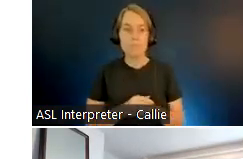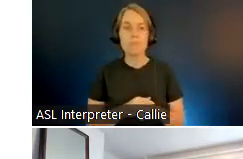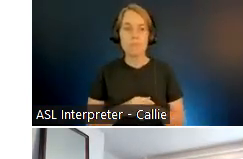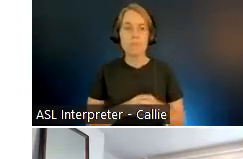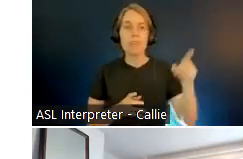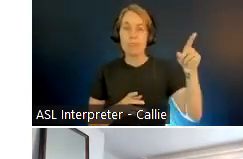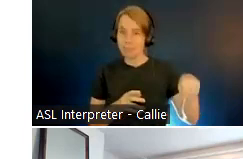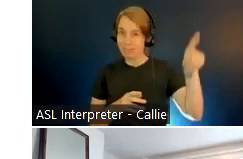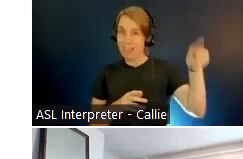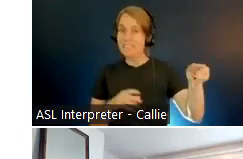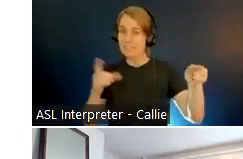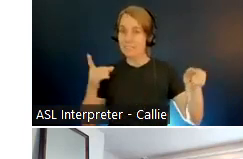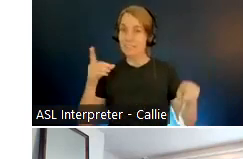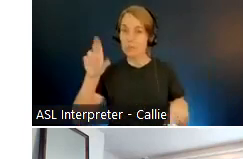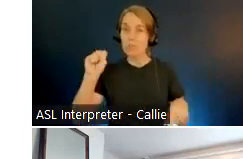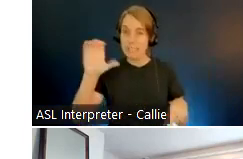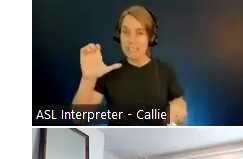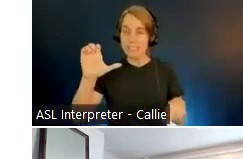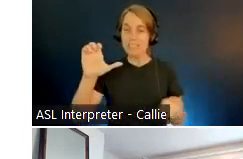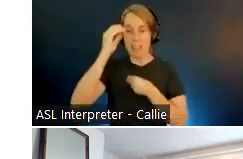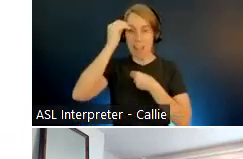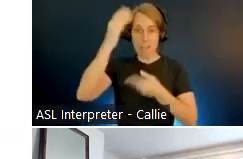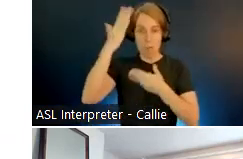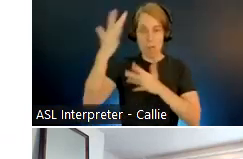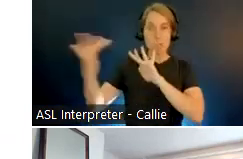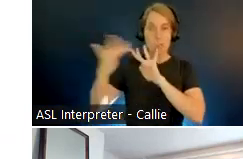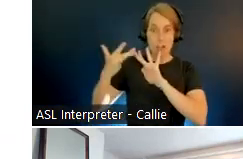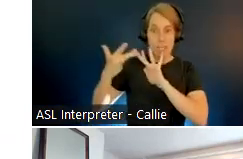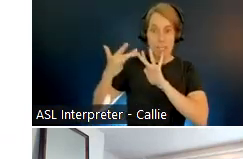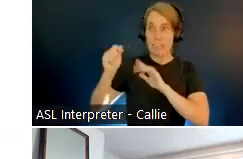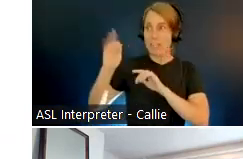That is our info line, helpline,